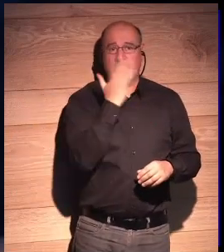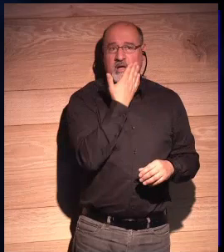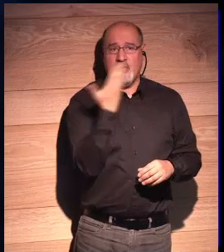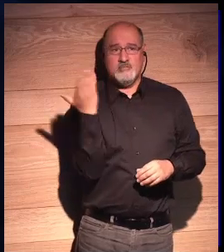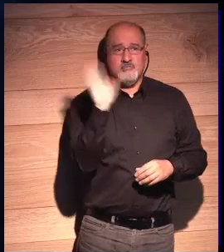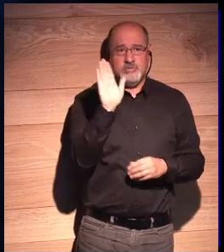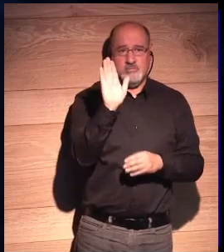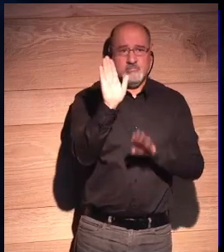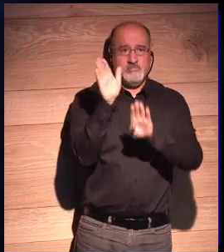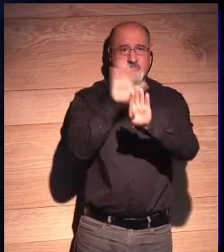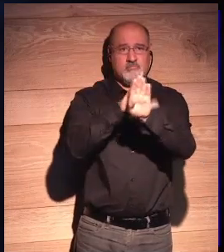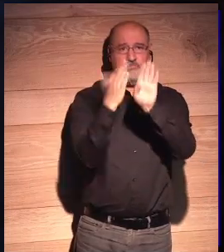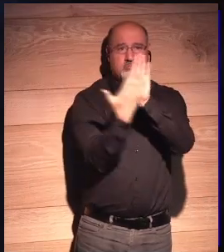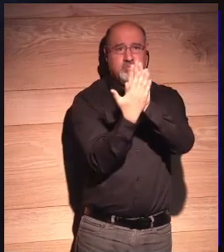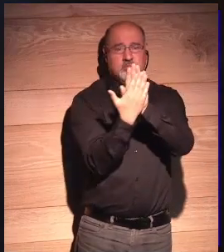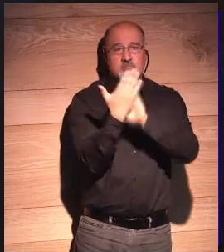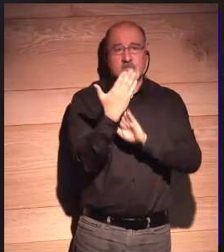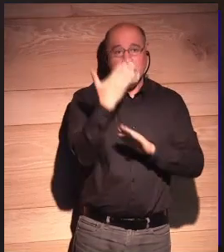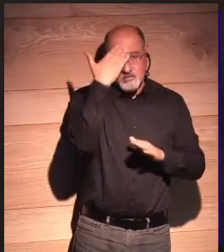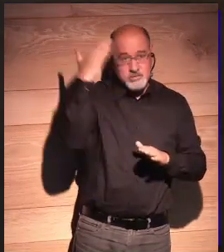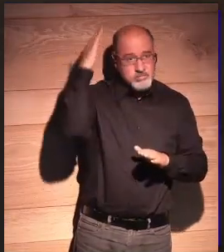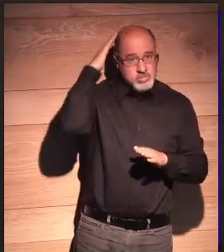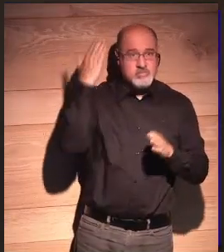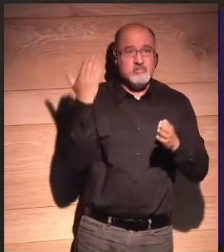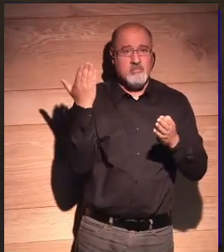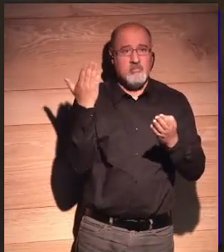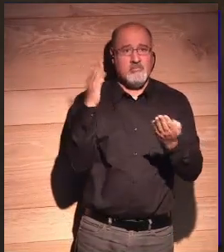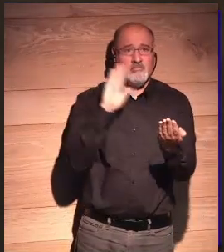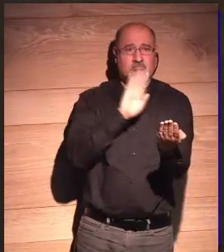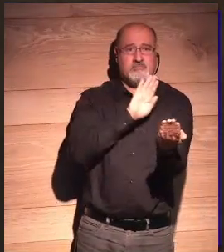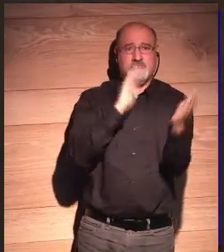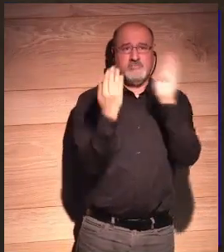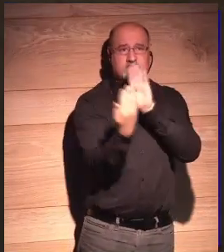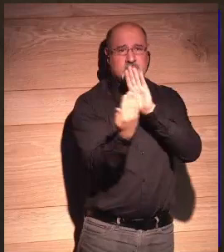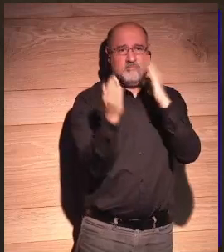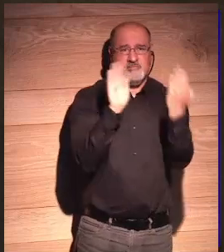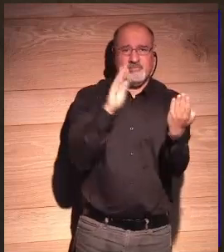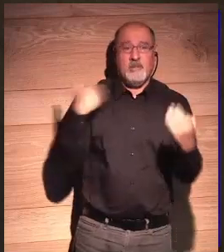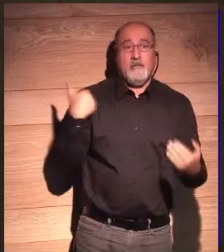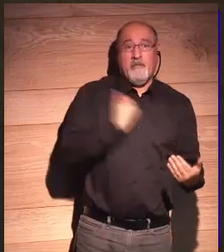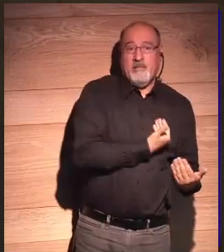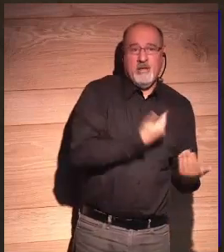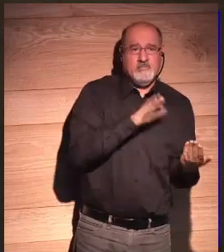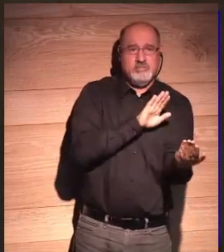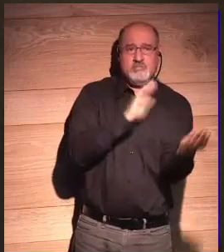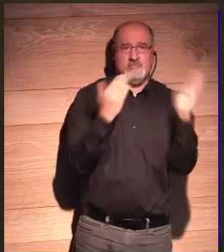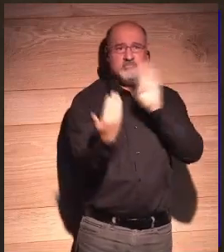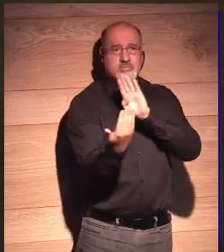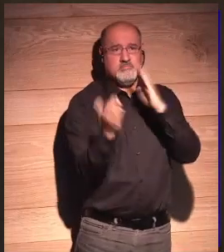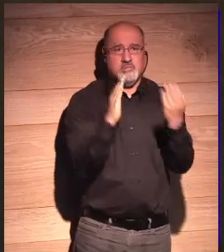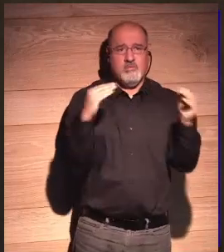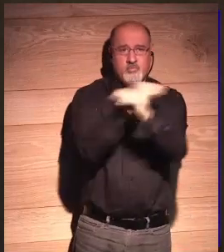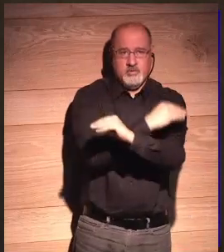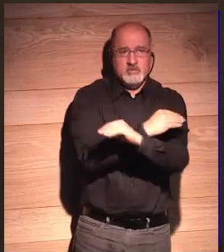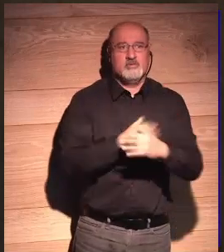Todos querríamos. We would all like to think that we are the nemesis of Wilson's, but I think he's a character that